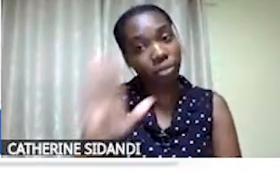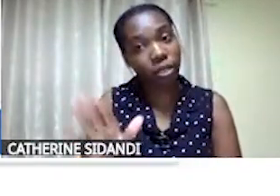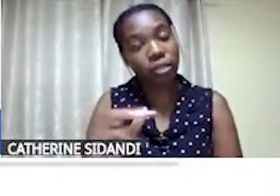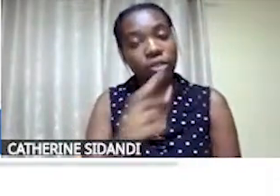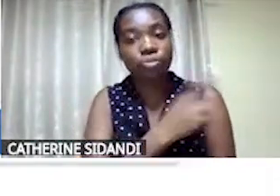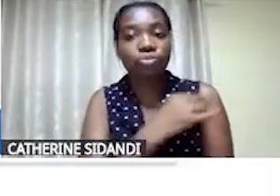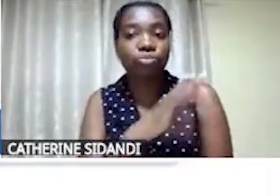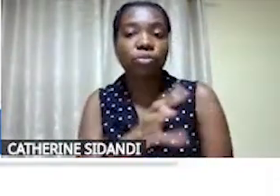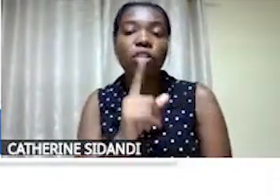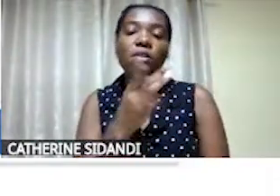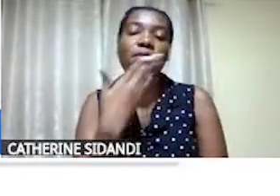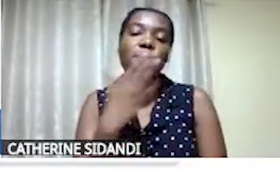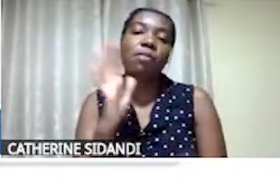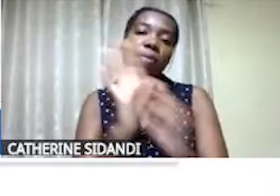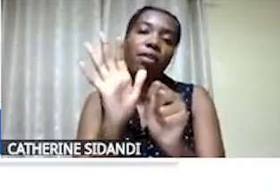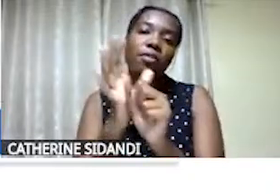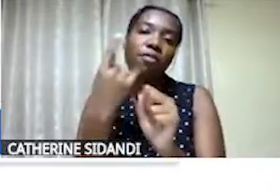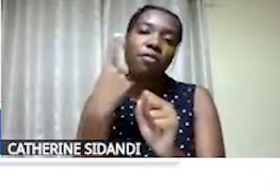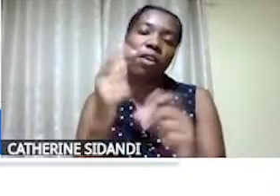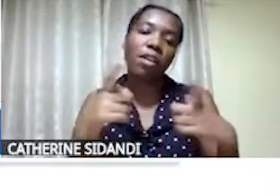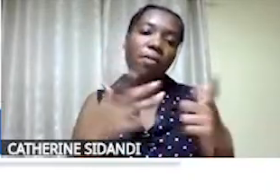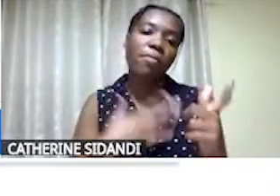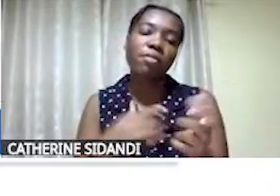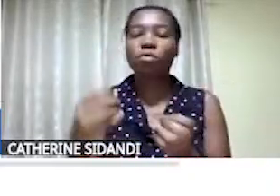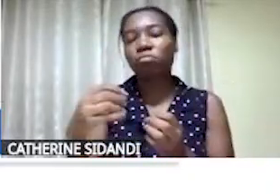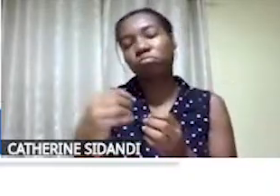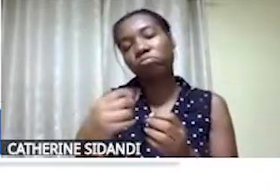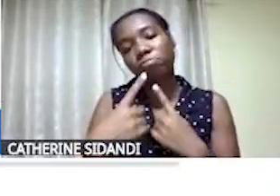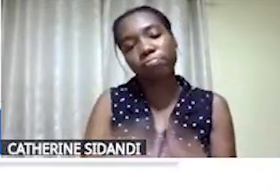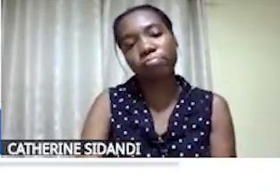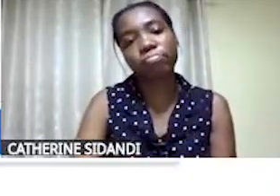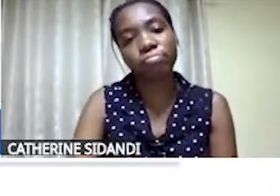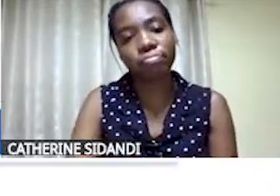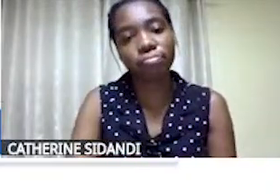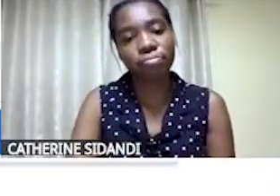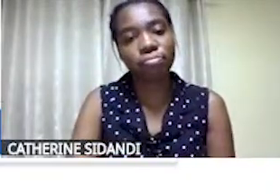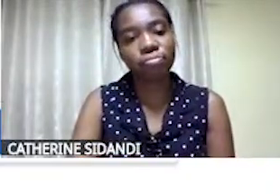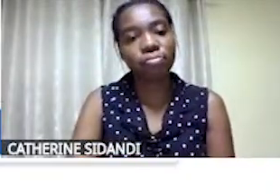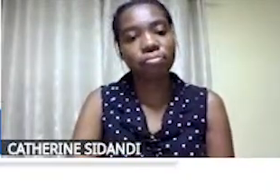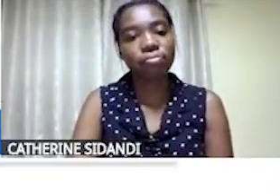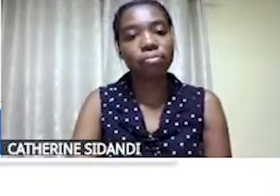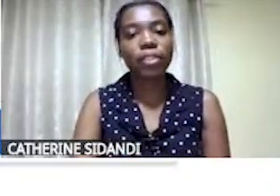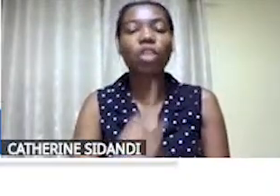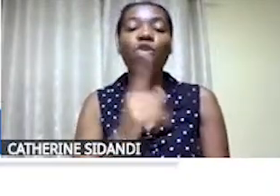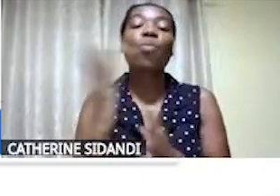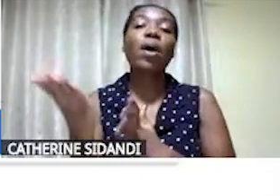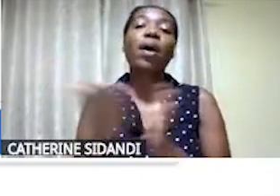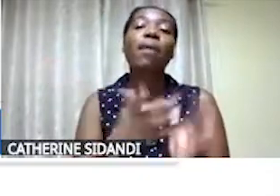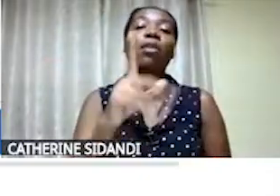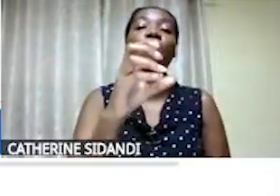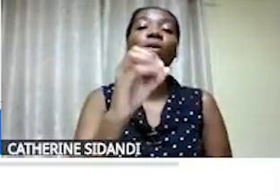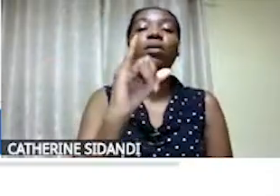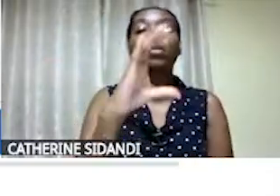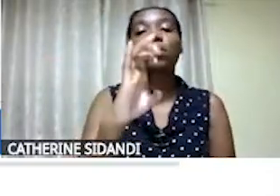so much for giving me this audience. Yeah. You're most welcome, Lois. Thank you very much. We can